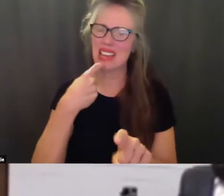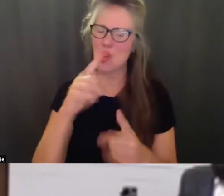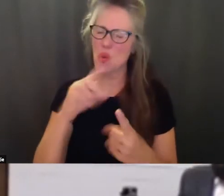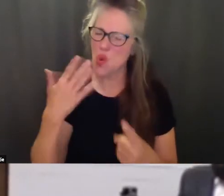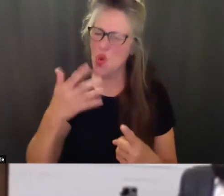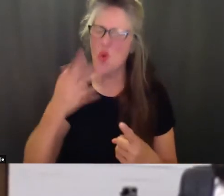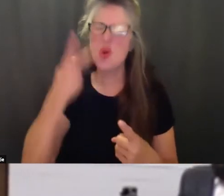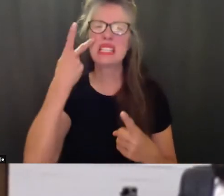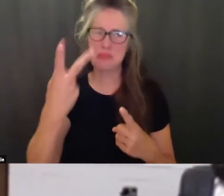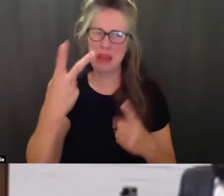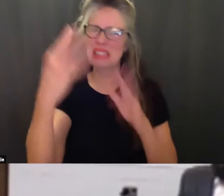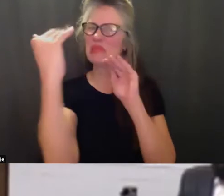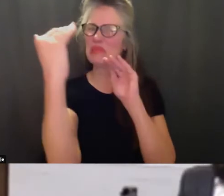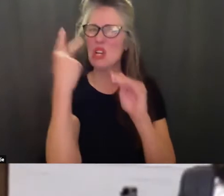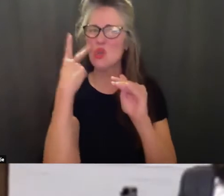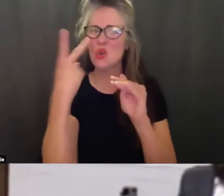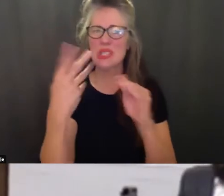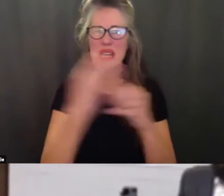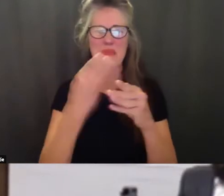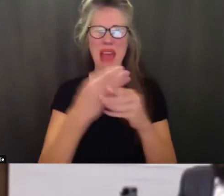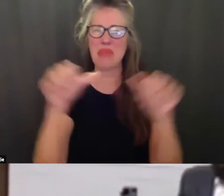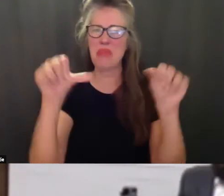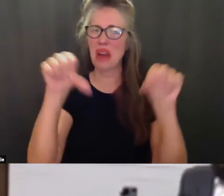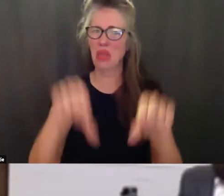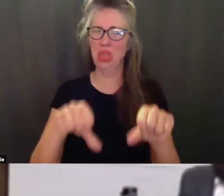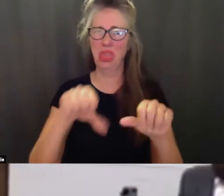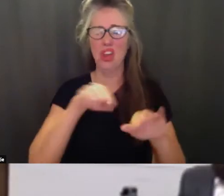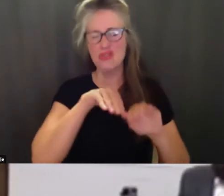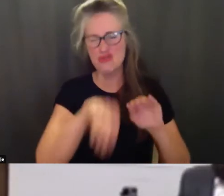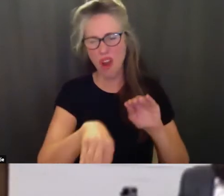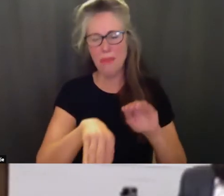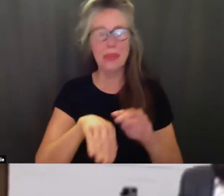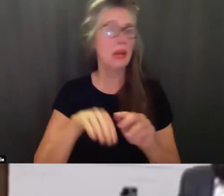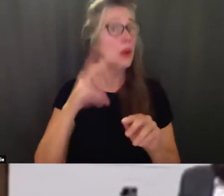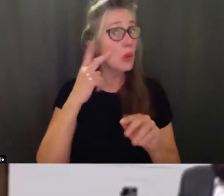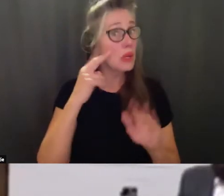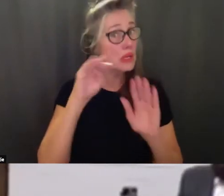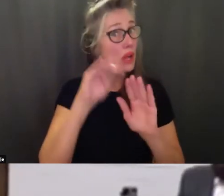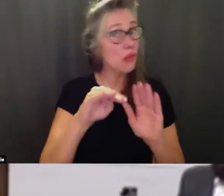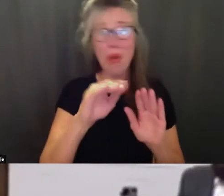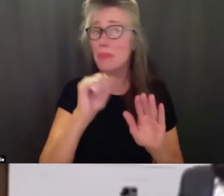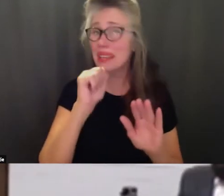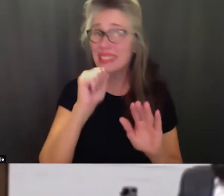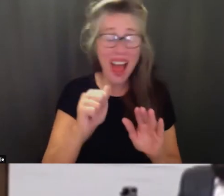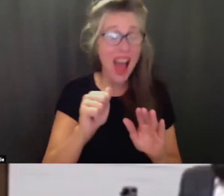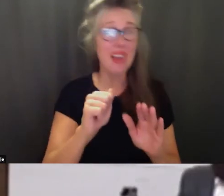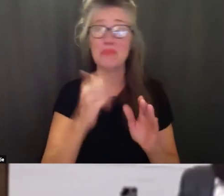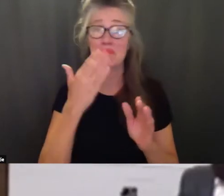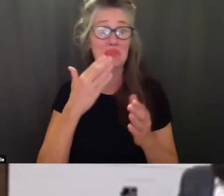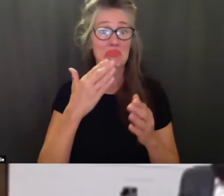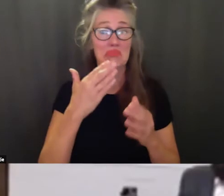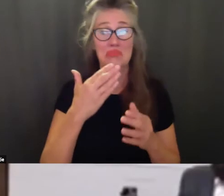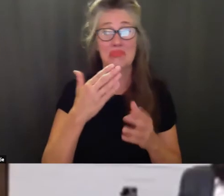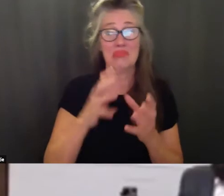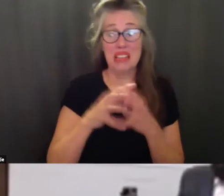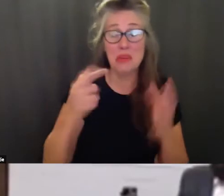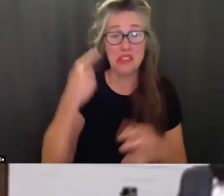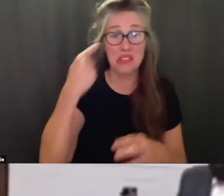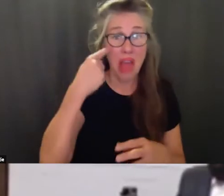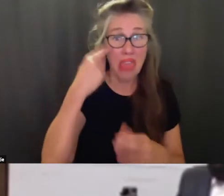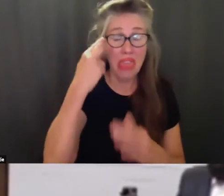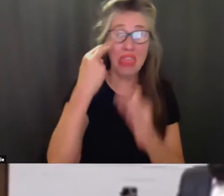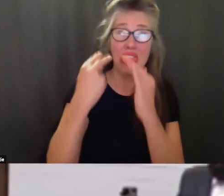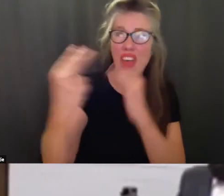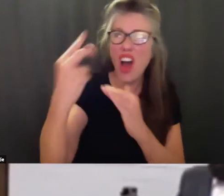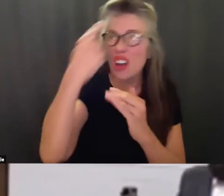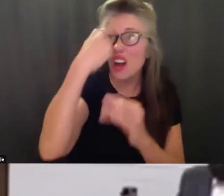going to see a huge drop. We saw a drop, but it wasn't as significant as I was expecting it to be. So, I mean,